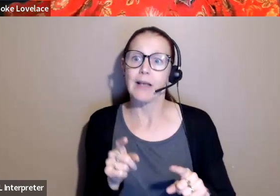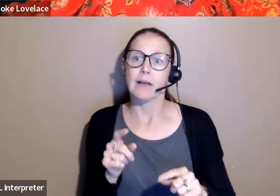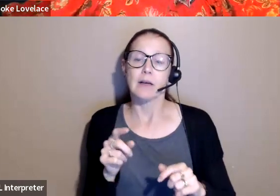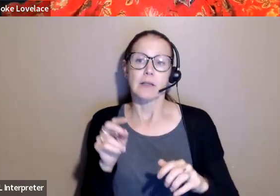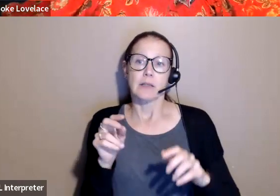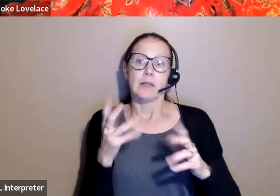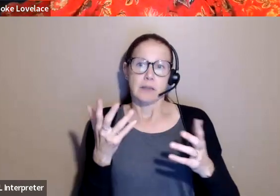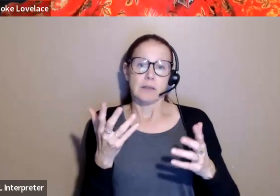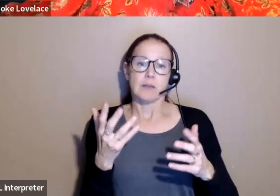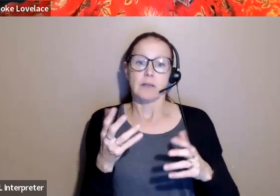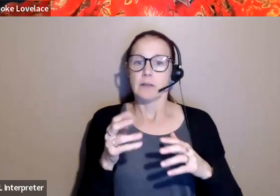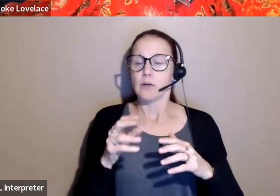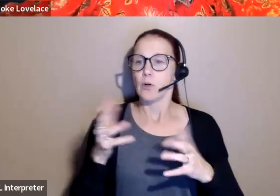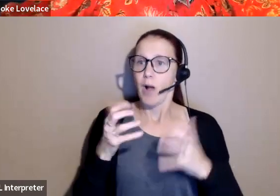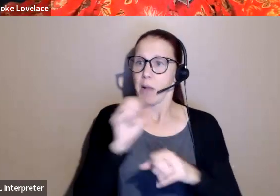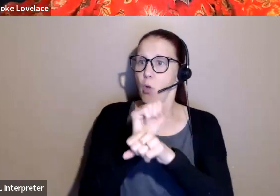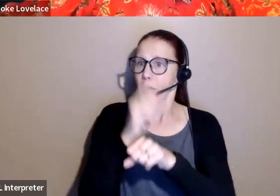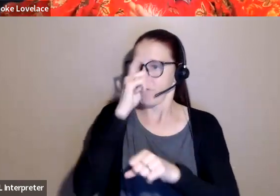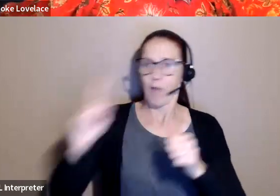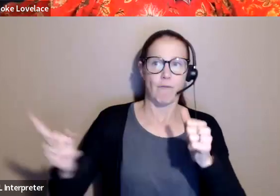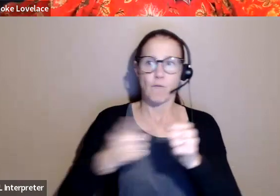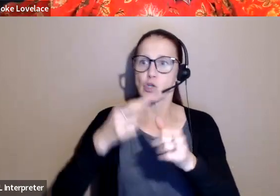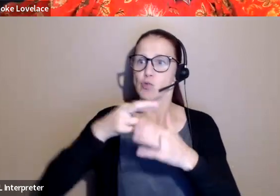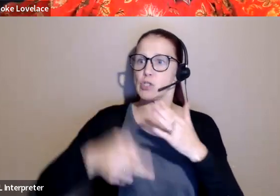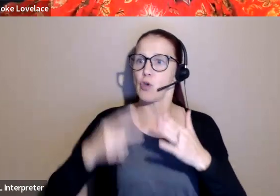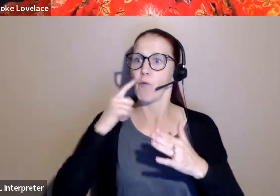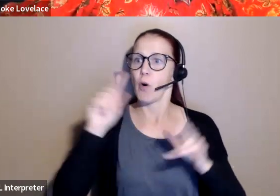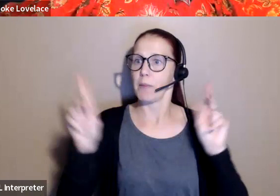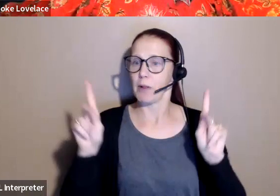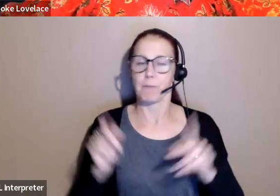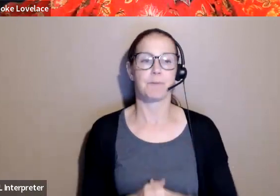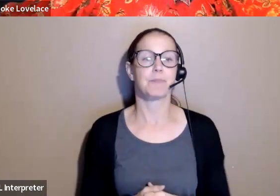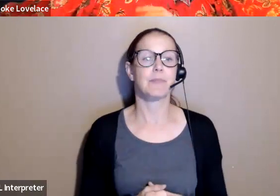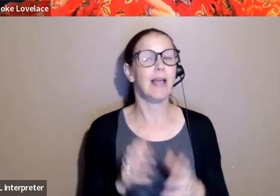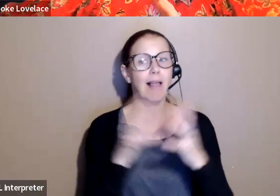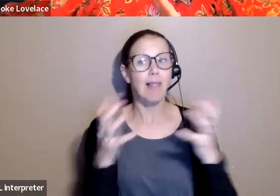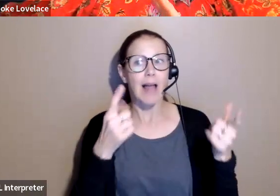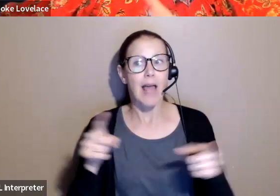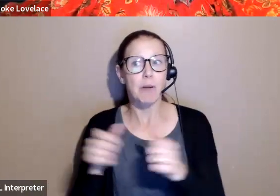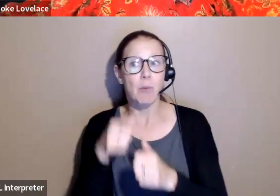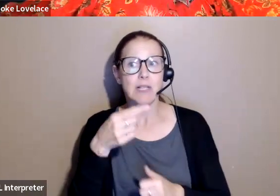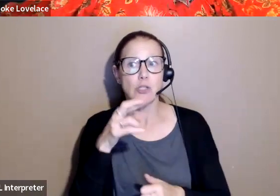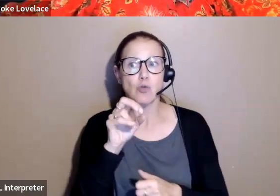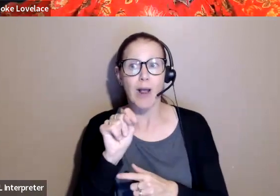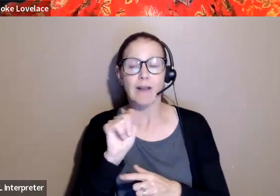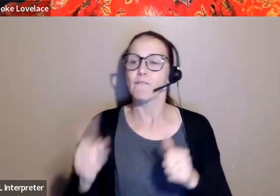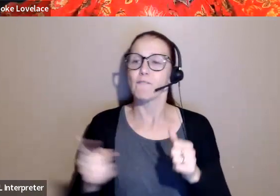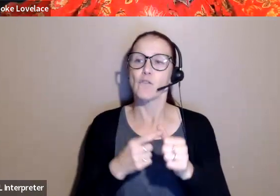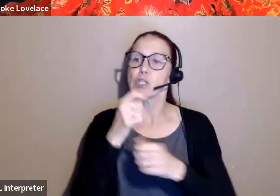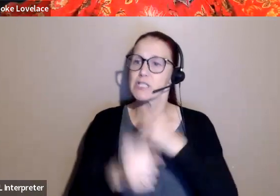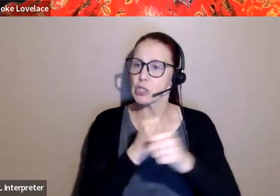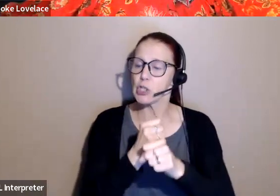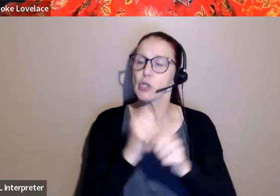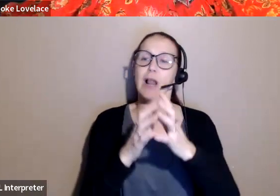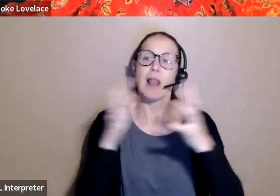only outcome for people. So a lot going on with this. This first year, they've done a ton of training